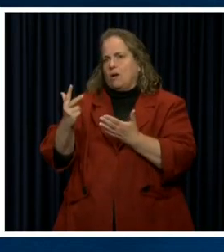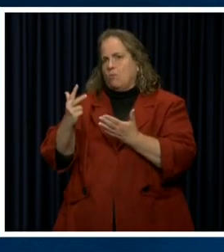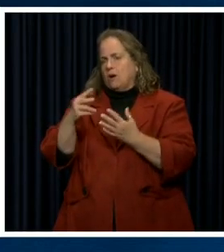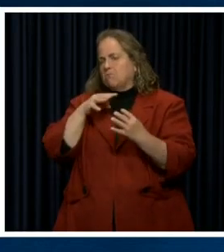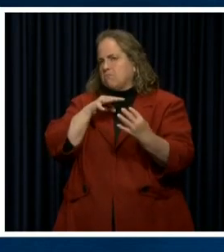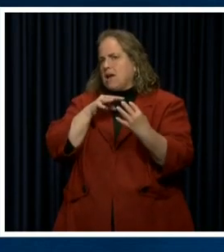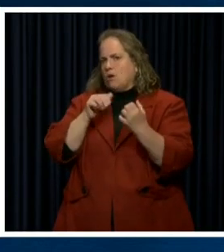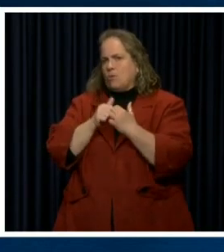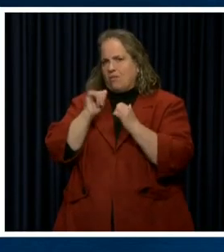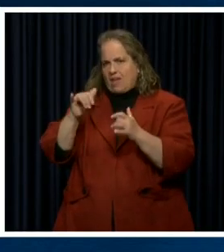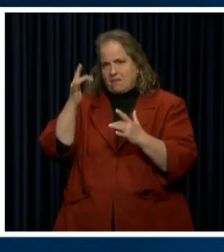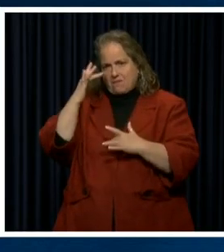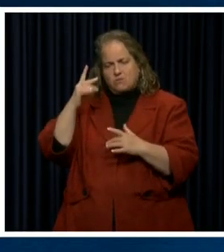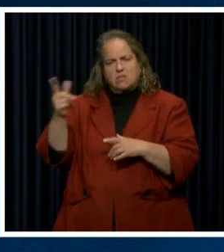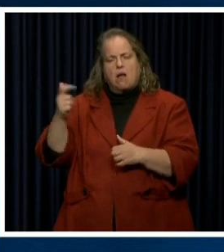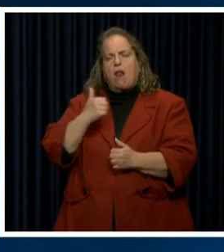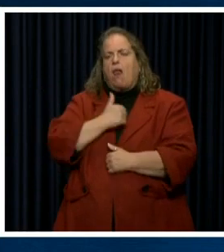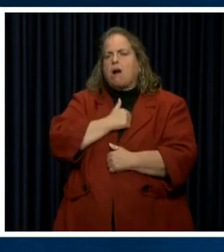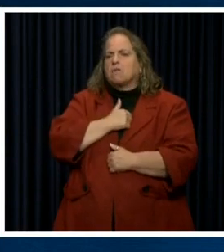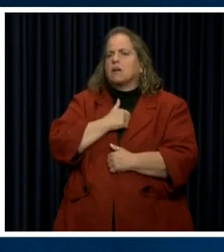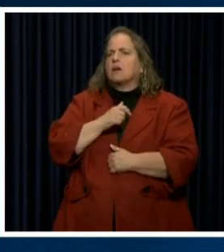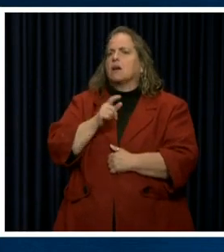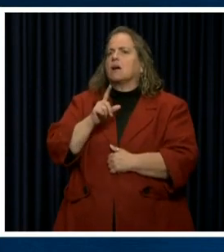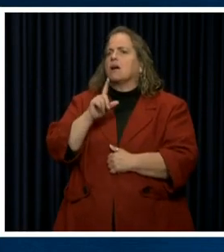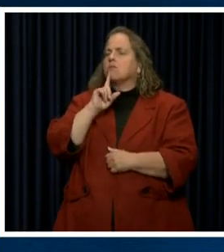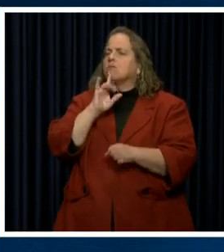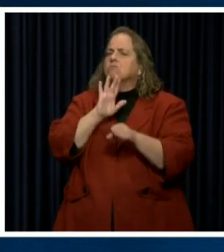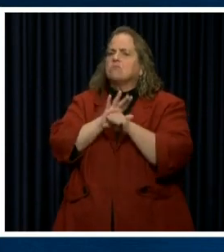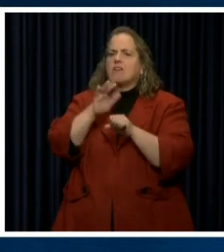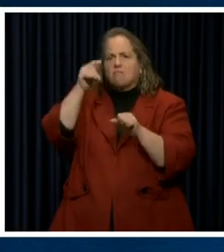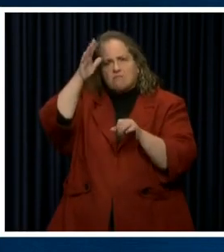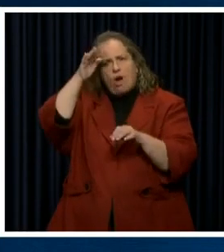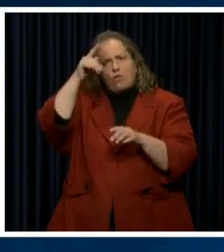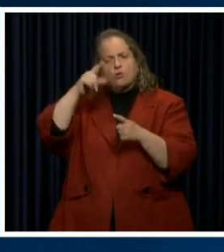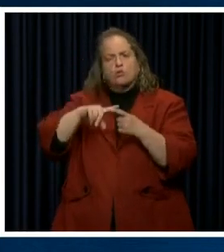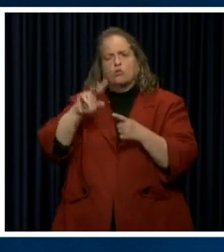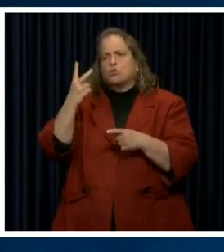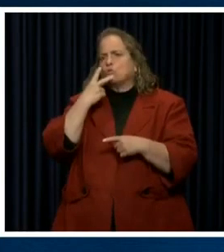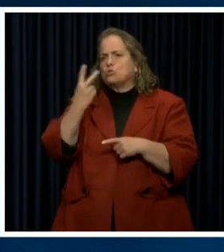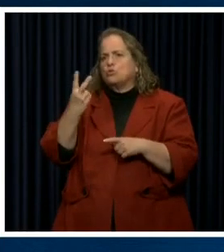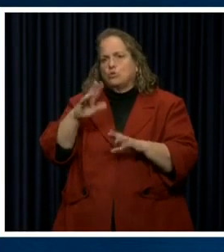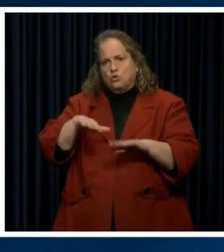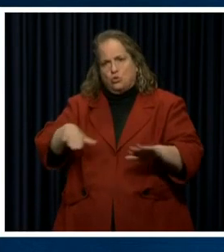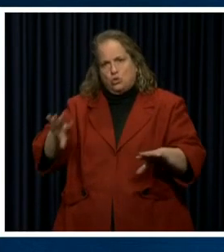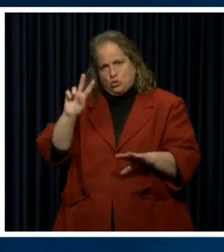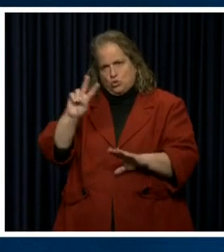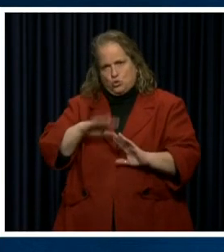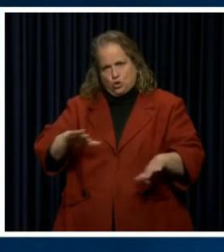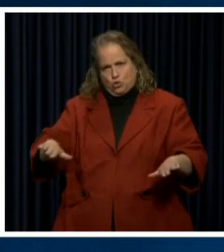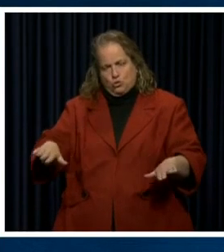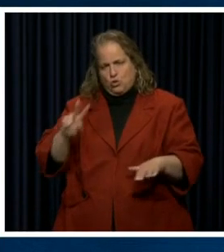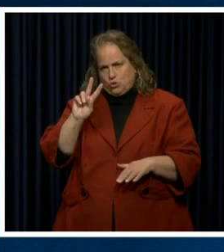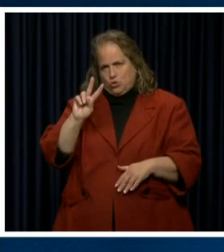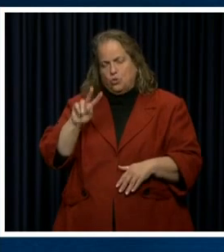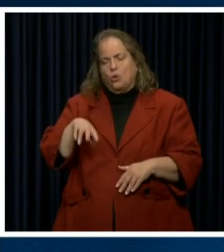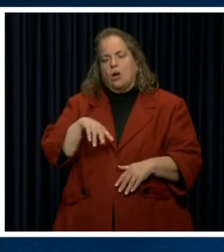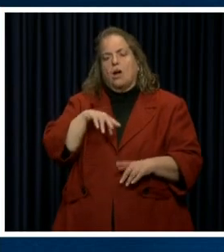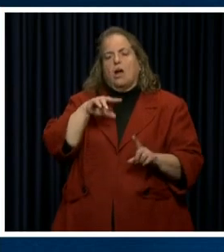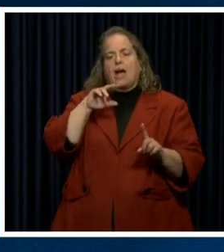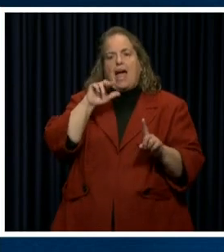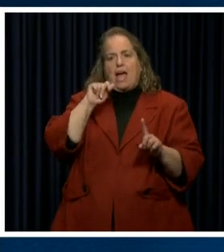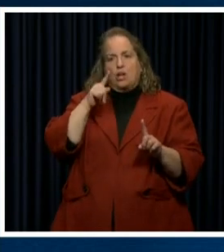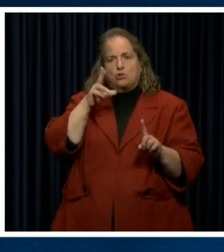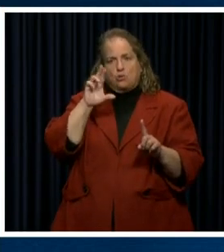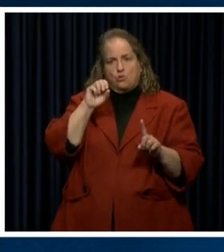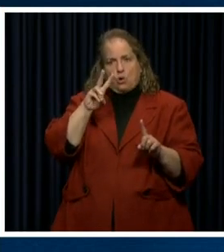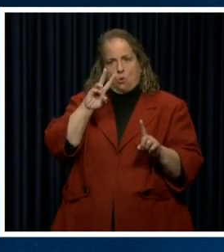virus. He was a loving and devoting father to his 2 children, Victoria Wright Kiefer and Andrew Wright. He was a supportive